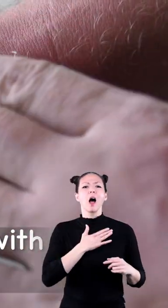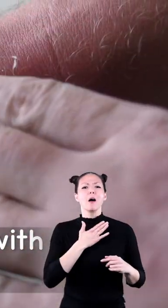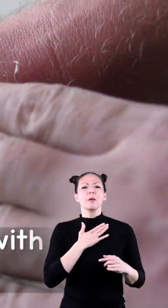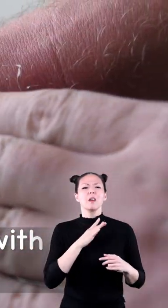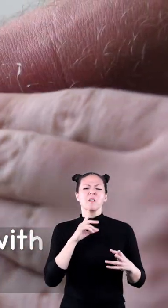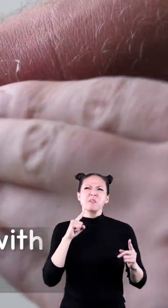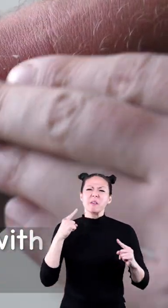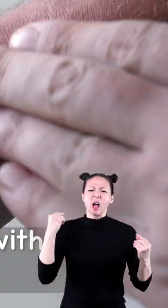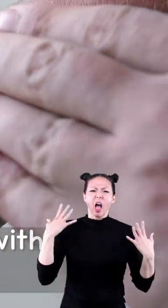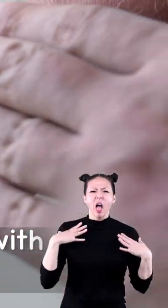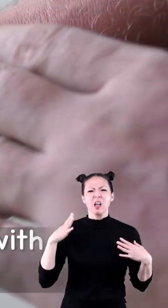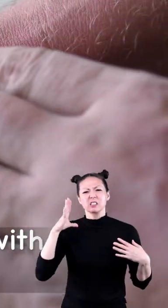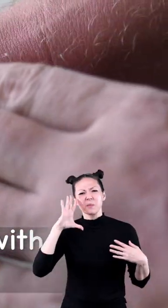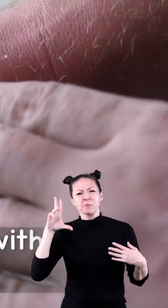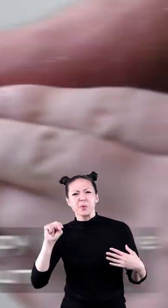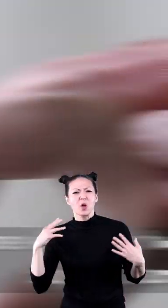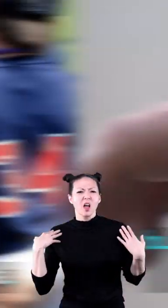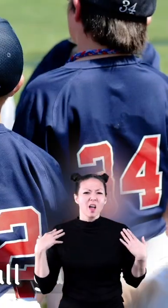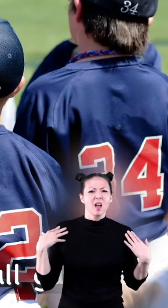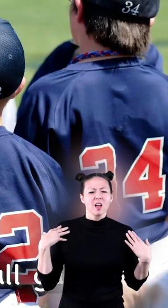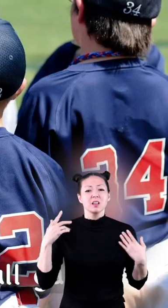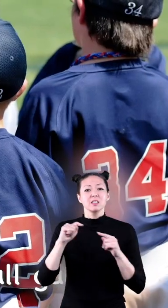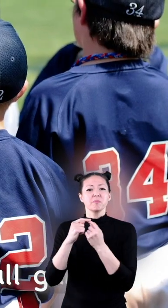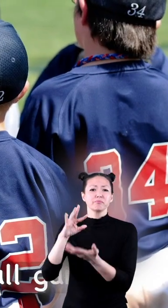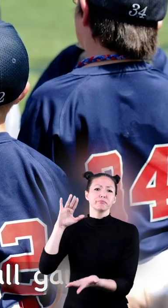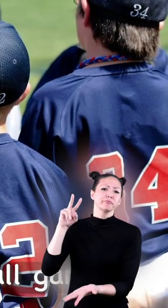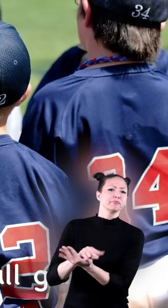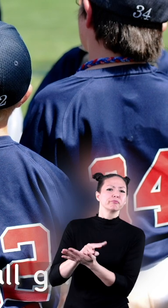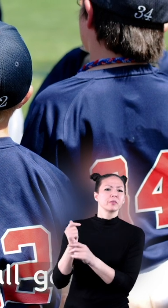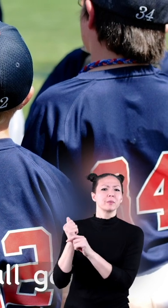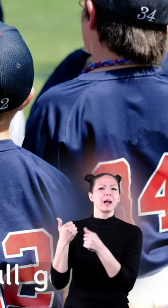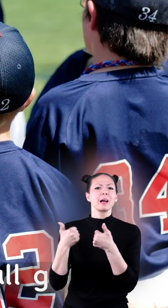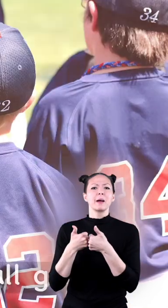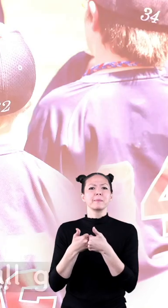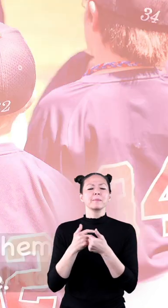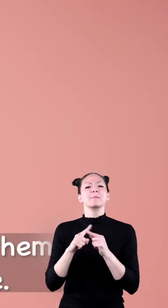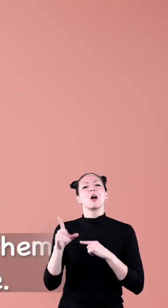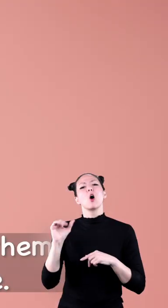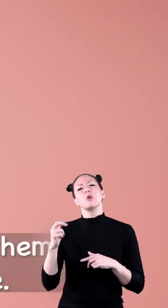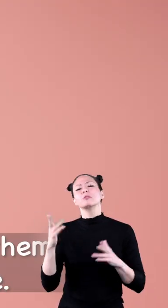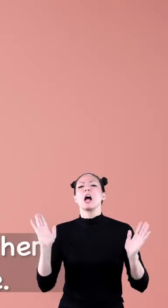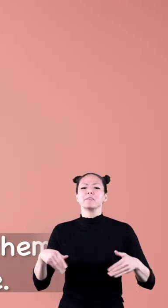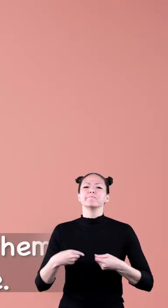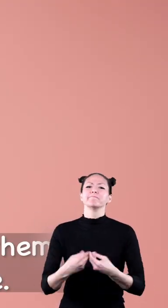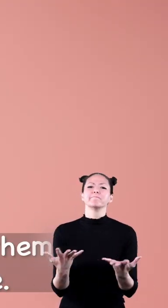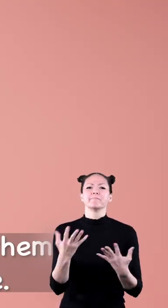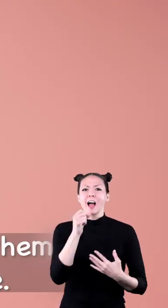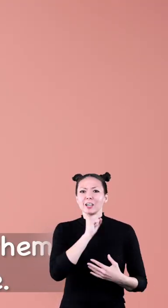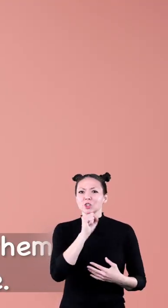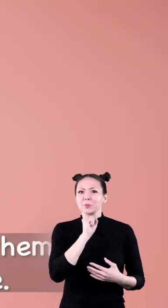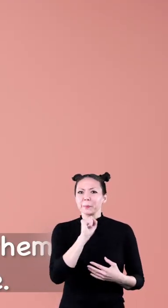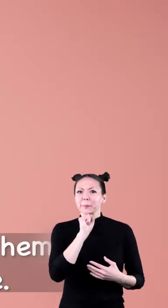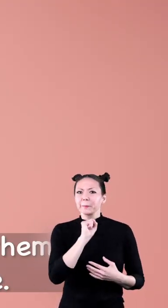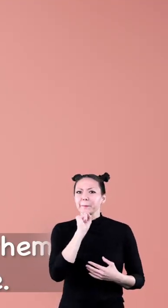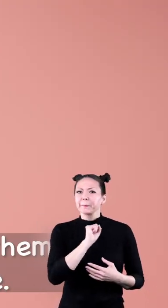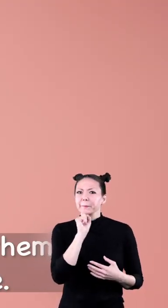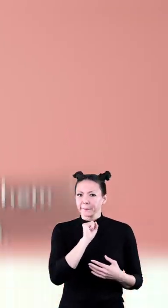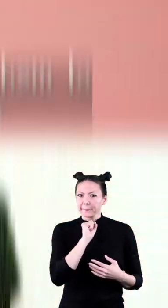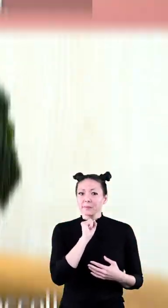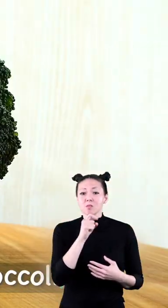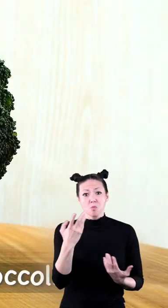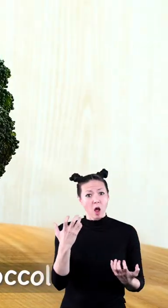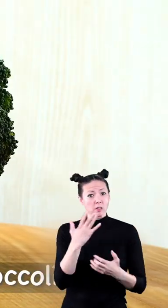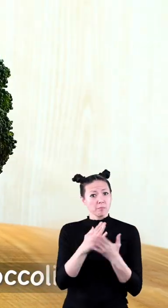was not happy with the painful sunburn the team lost the baseball game yet the coach treated them to an ice cream cone